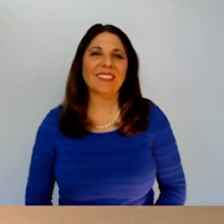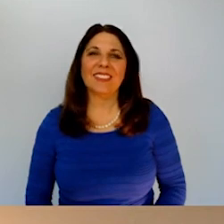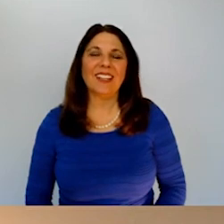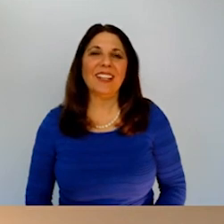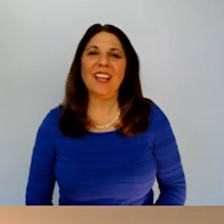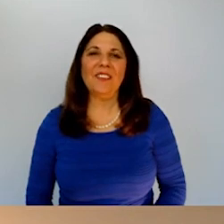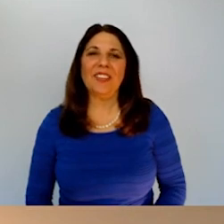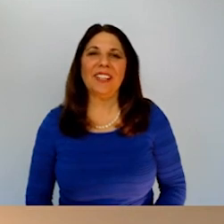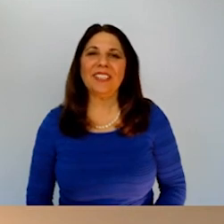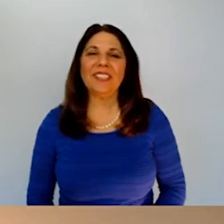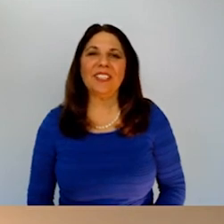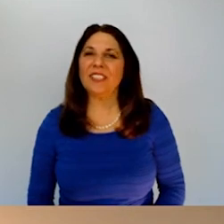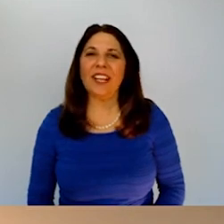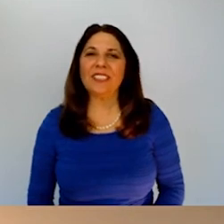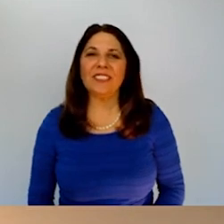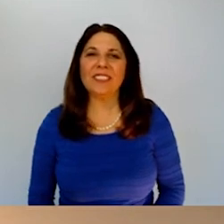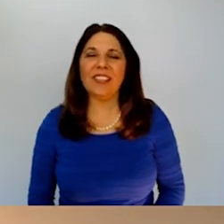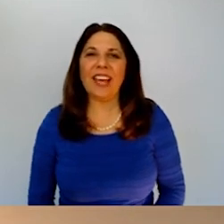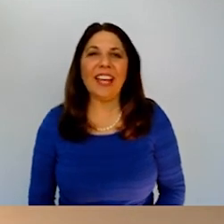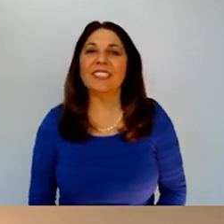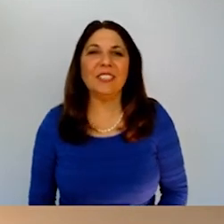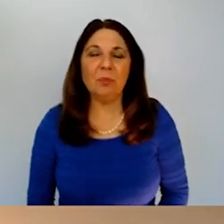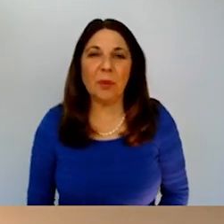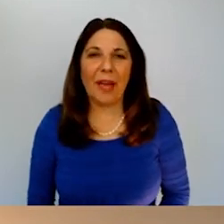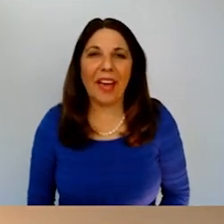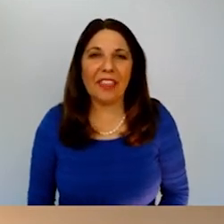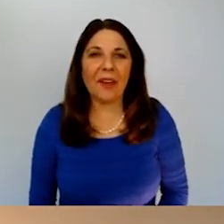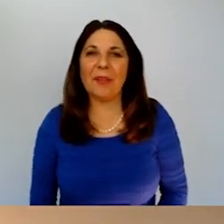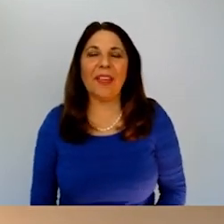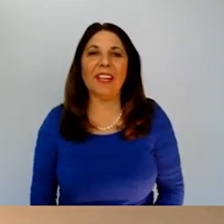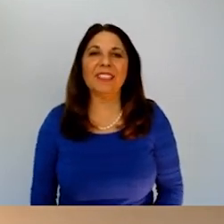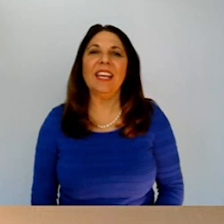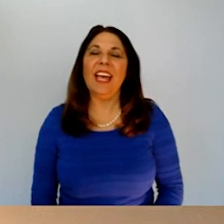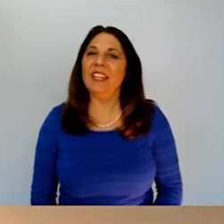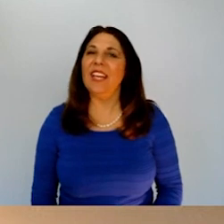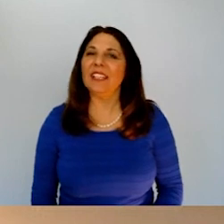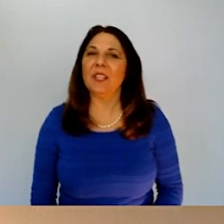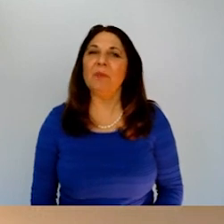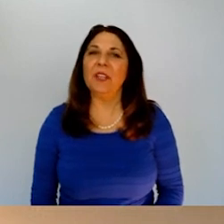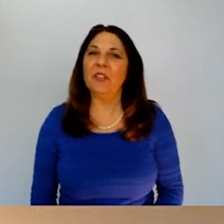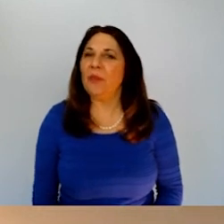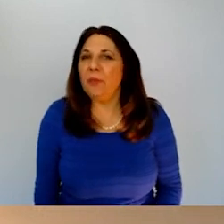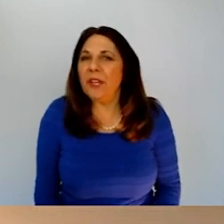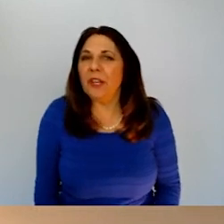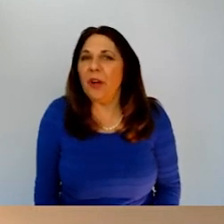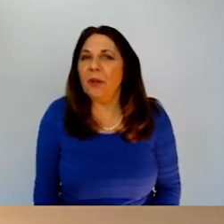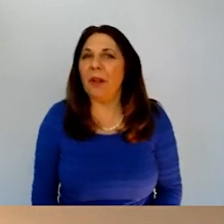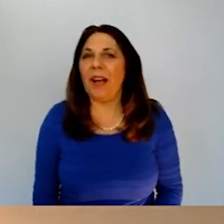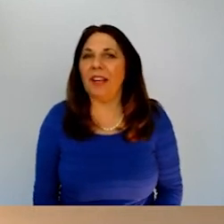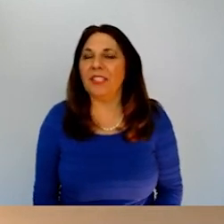for. I love it. That is simple math. I mean, that is, and yet something